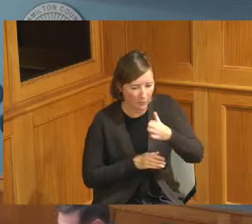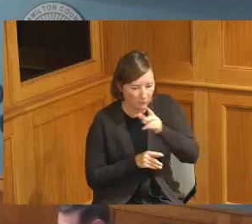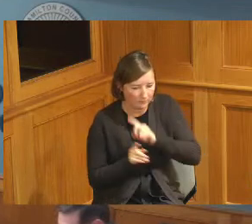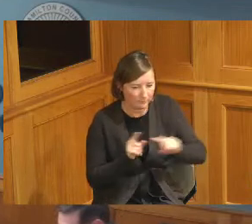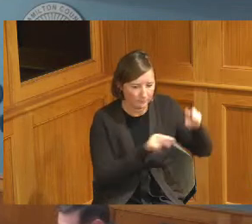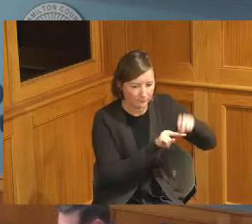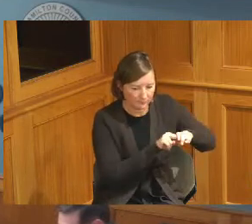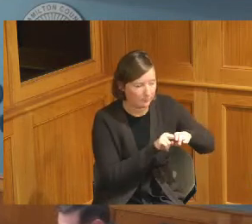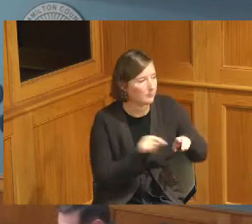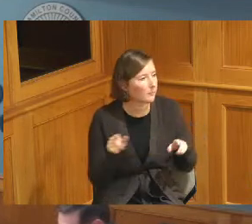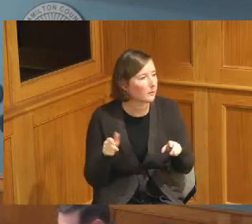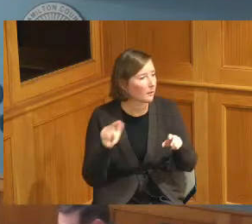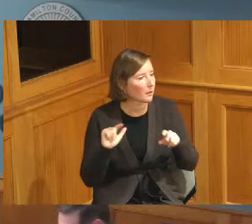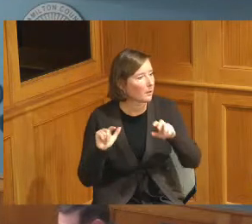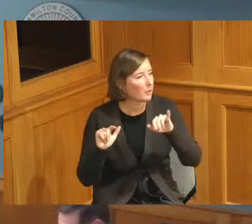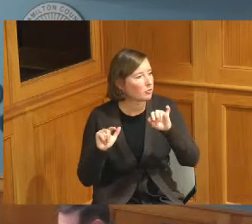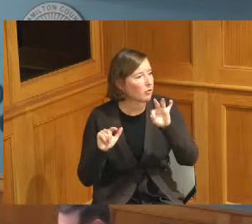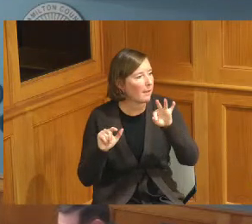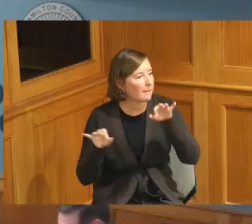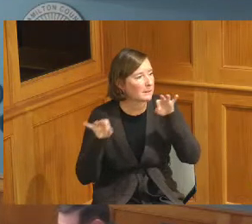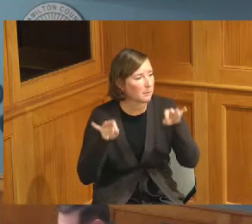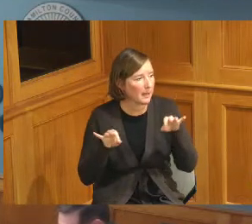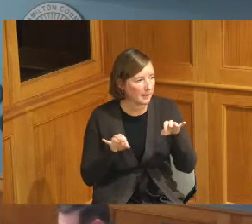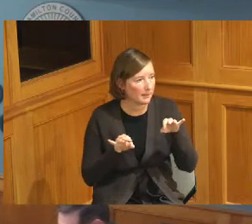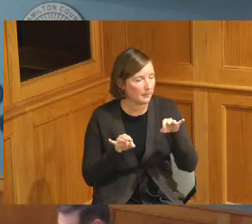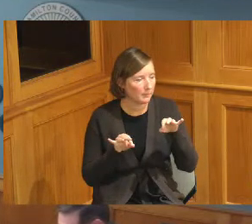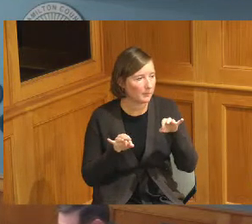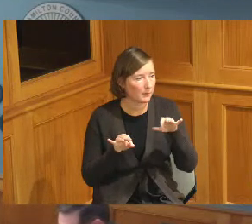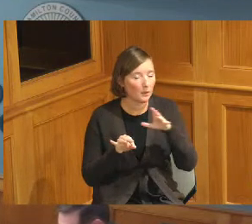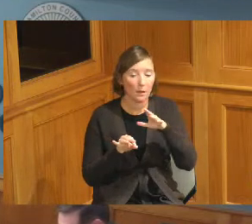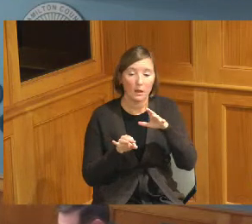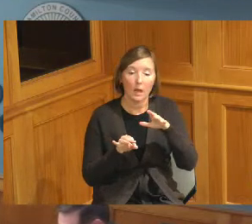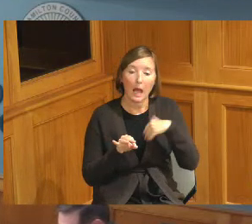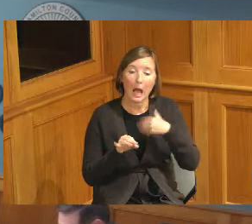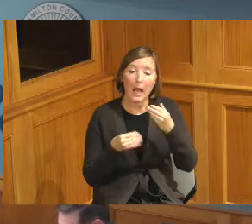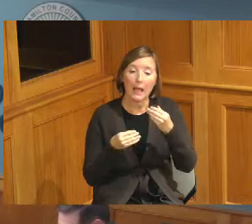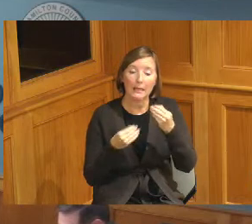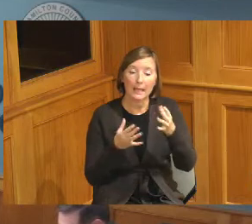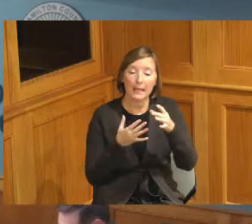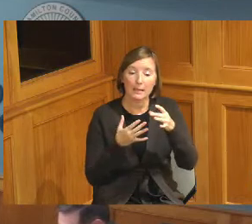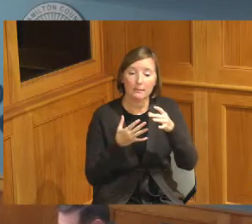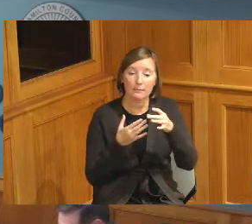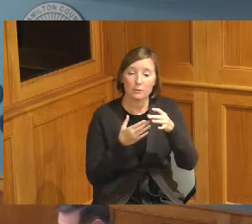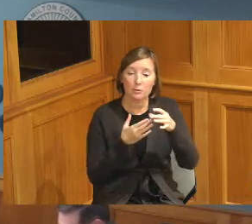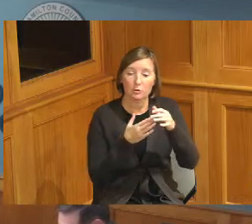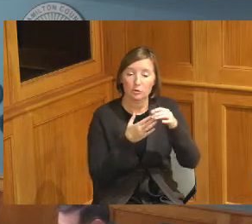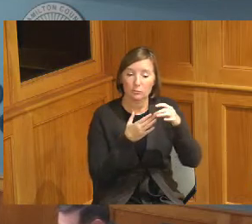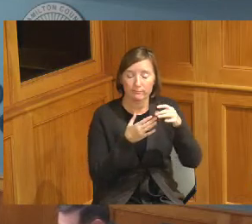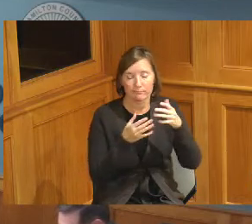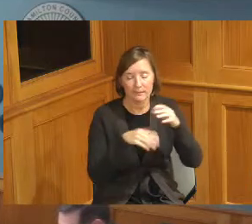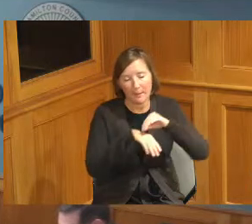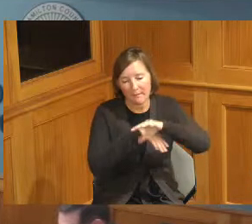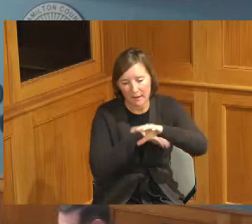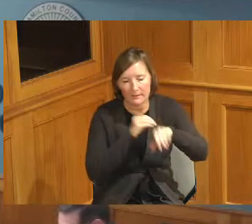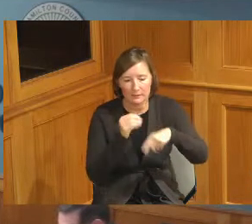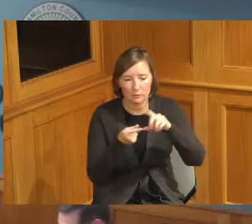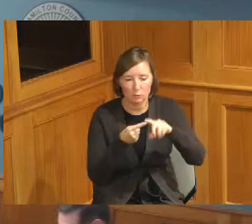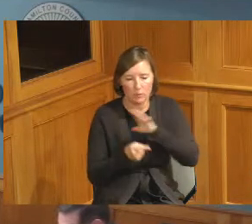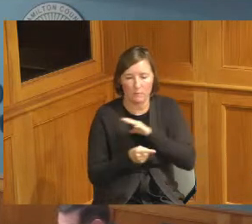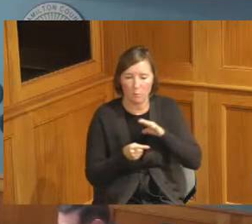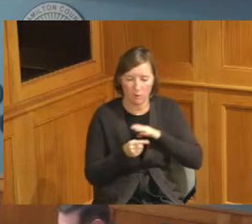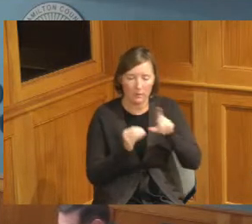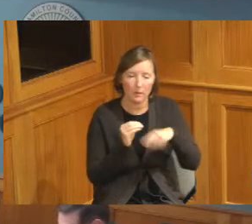on that point, and I think this there's a bit of board direction that would be helpful here as well, on the issue